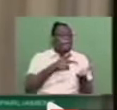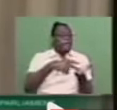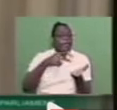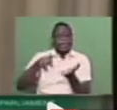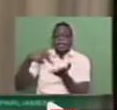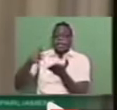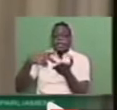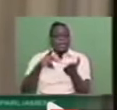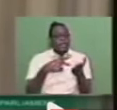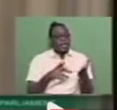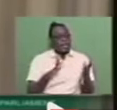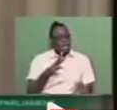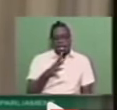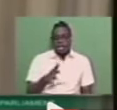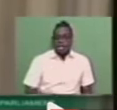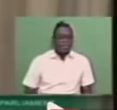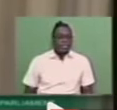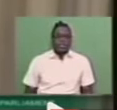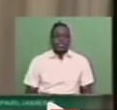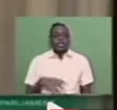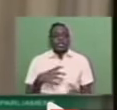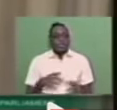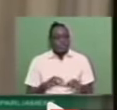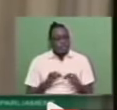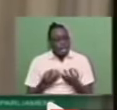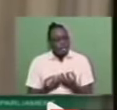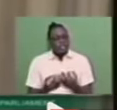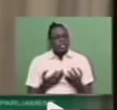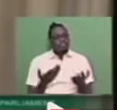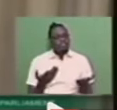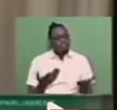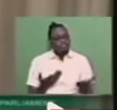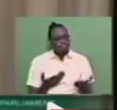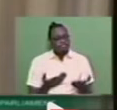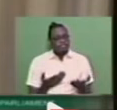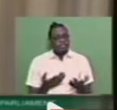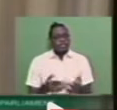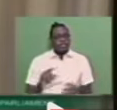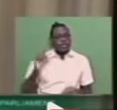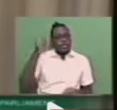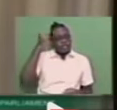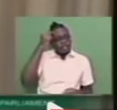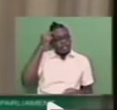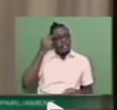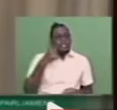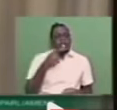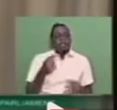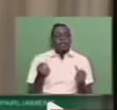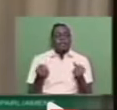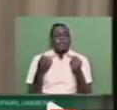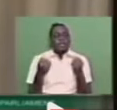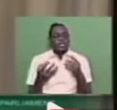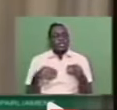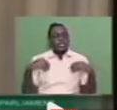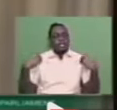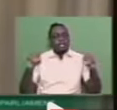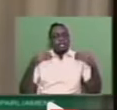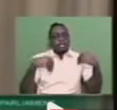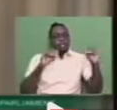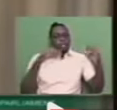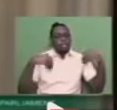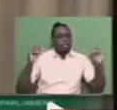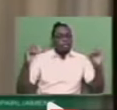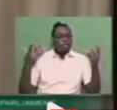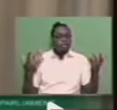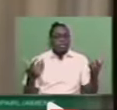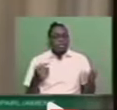to retailers at the beginning of every month, one would expect that the Petroleum Dealers Association will suggest a retail selling price of the